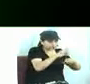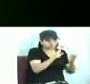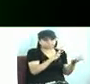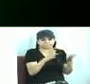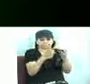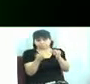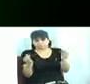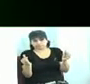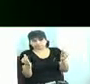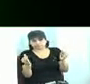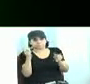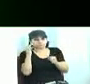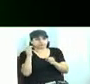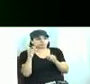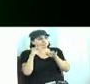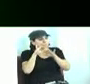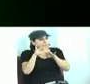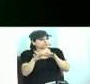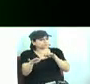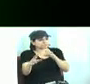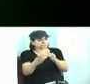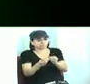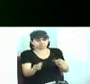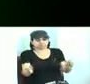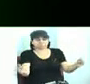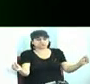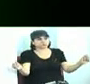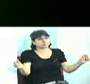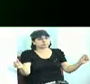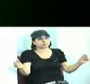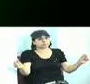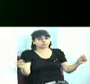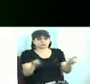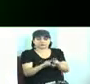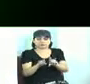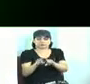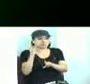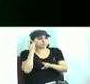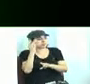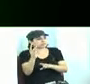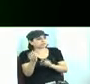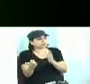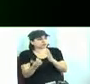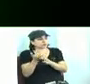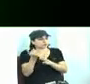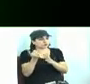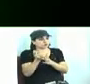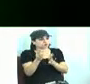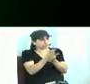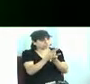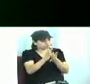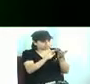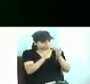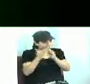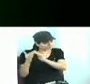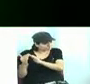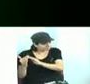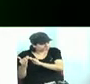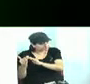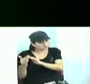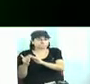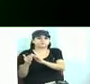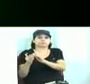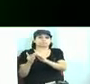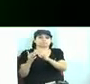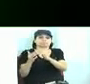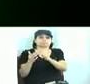and the sea no longer existed. I also saw a new Jerusalem, the holy city,